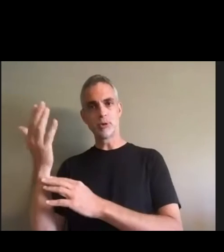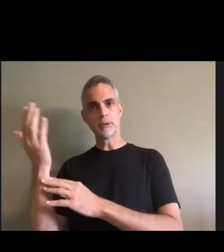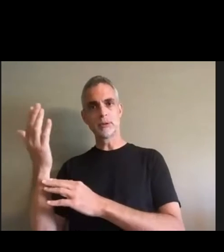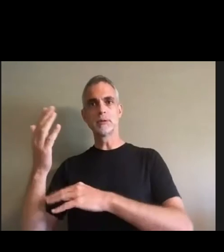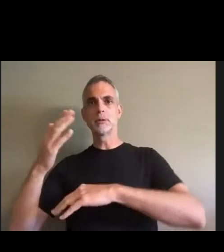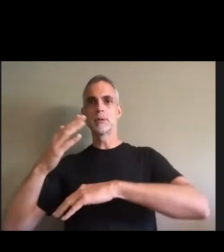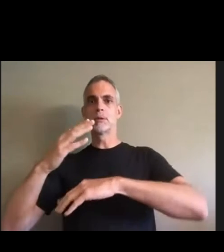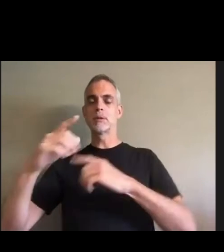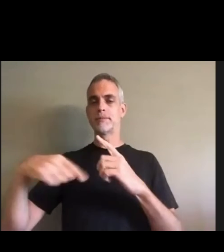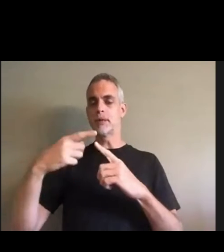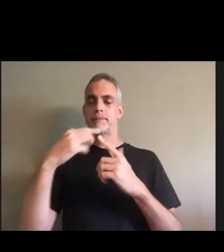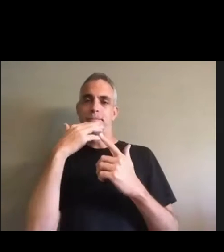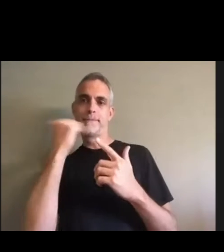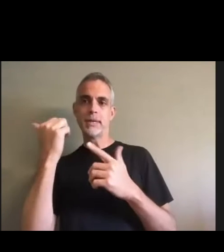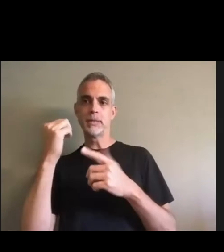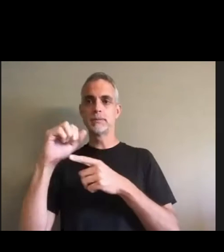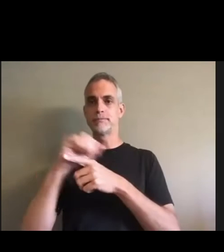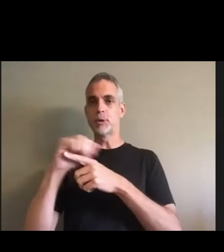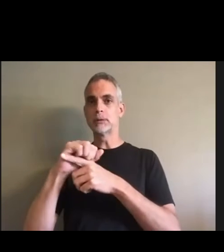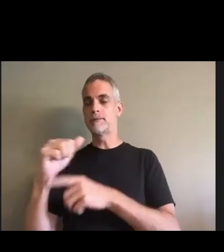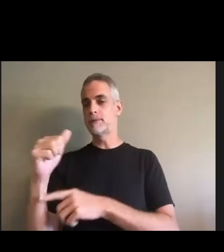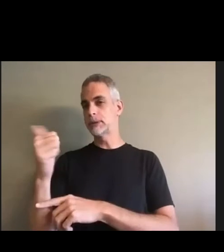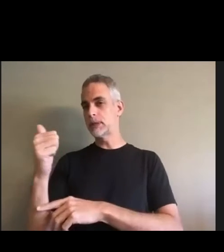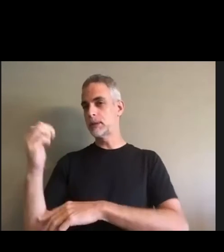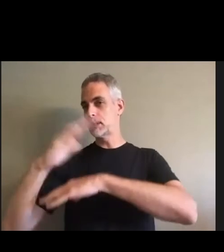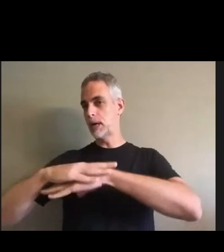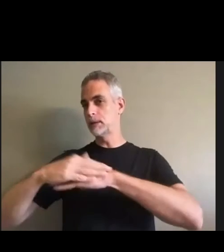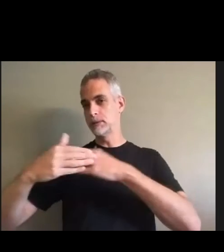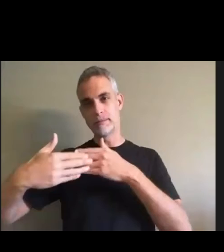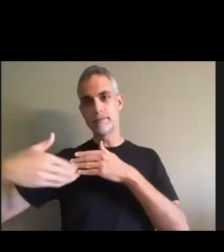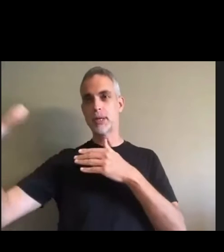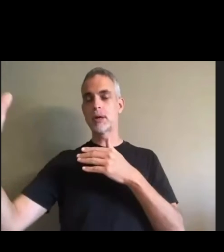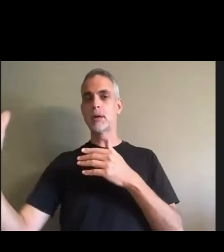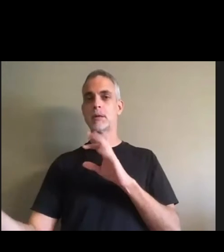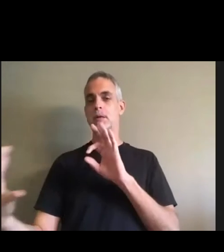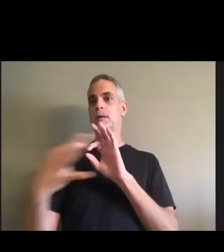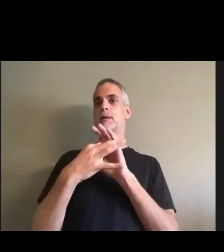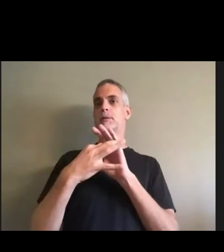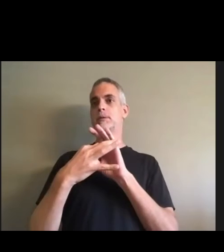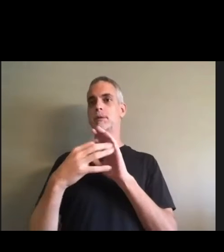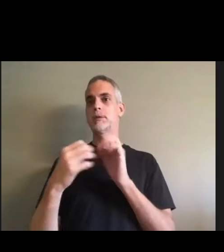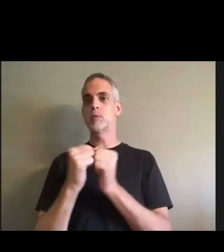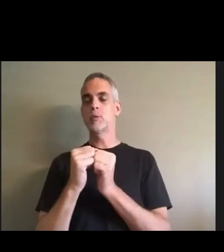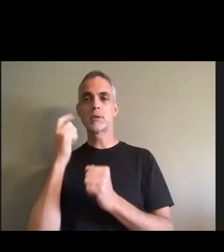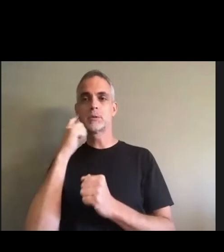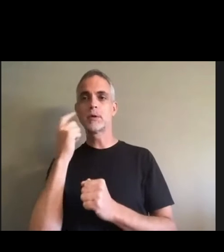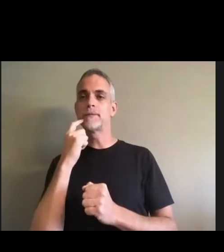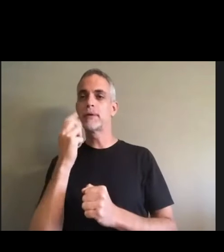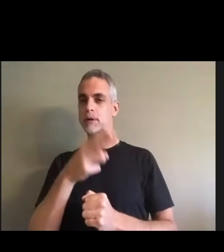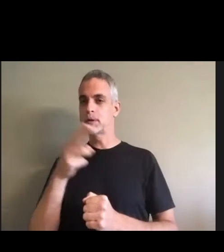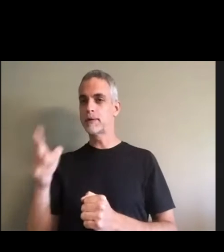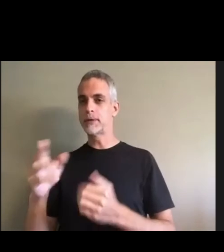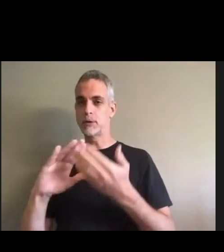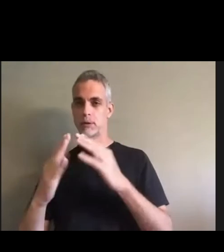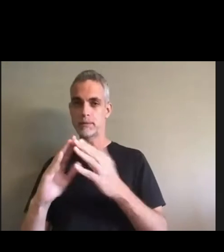And welcome to the presentation about best practices for 10 days and beyond,